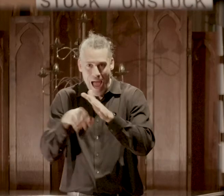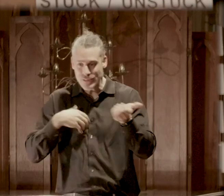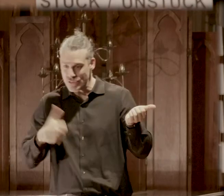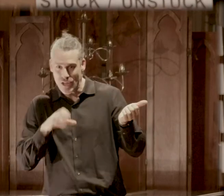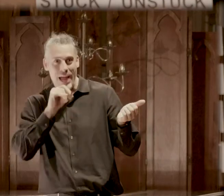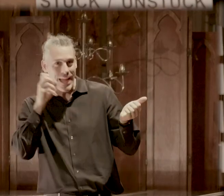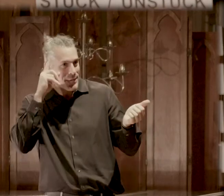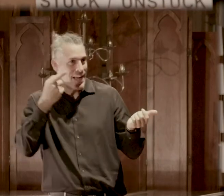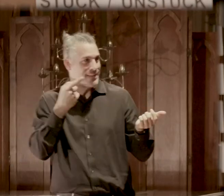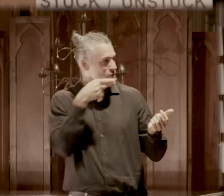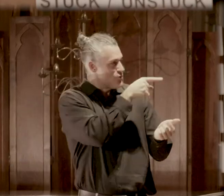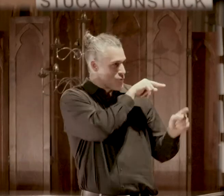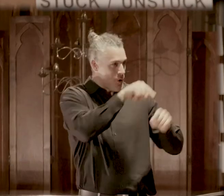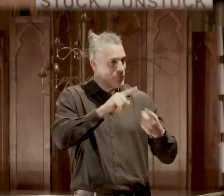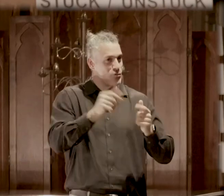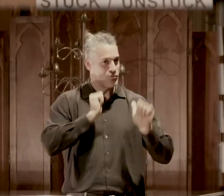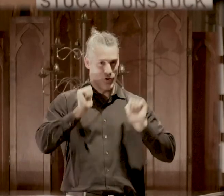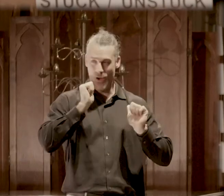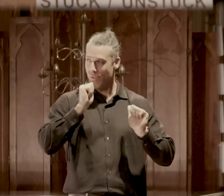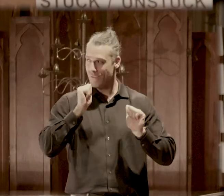comes Kirsten. You know, like.